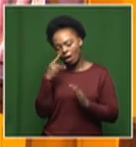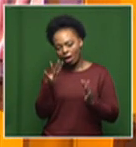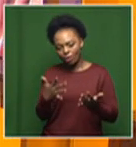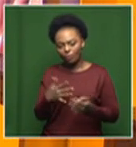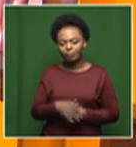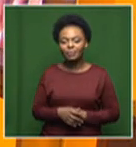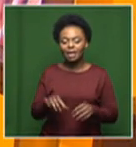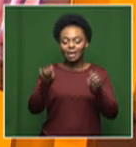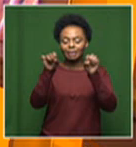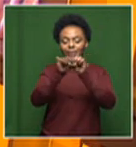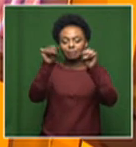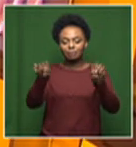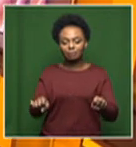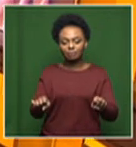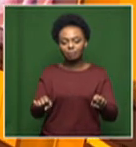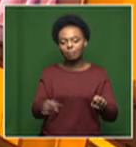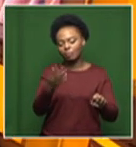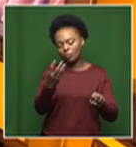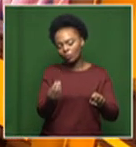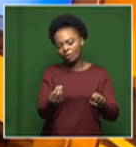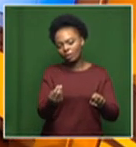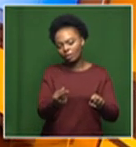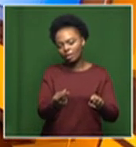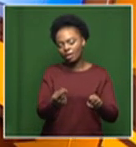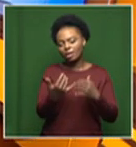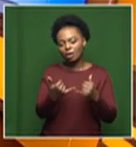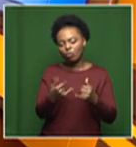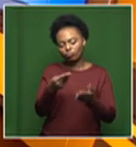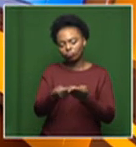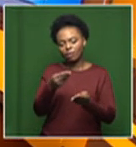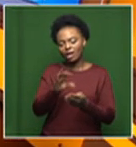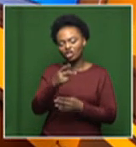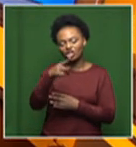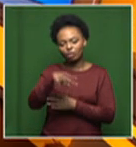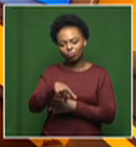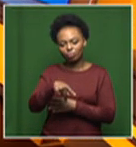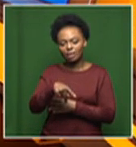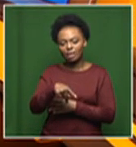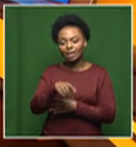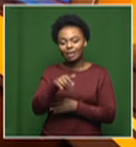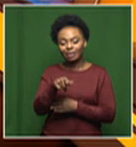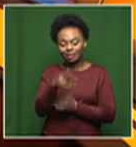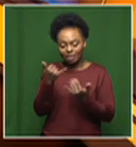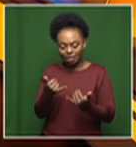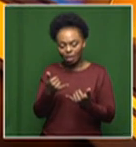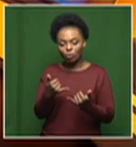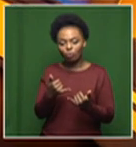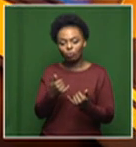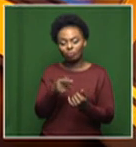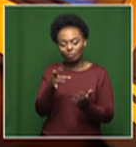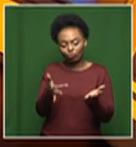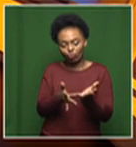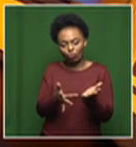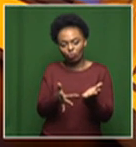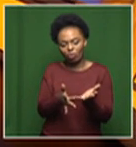they are also embedded with the chip and PIN code functionalities. Also, the devices and the cards itself are embedded